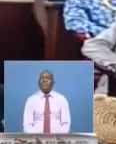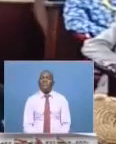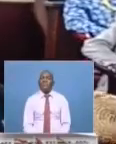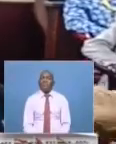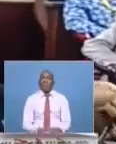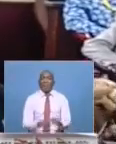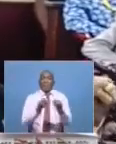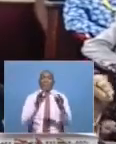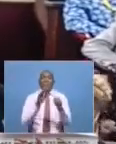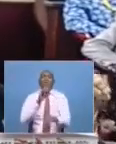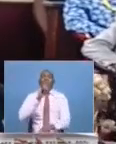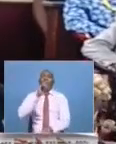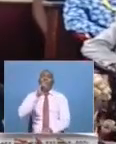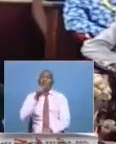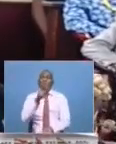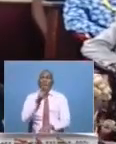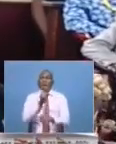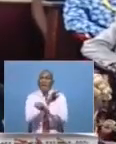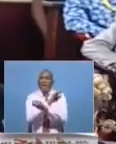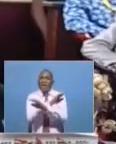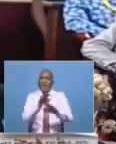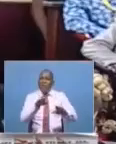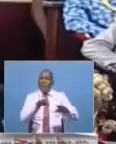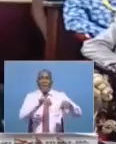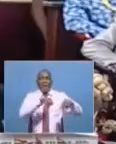And there's obviously no argument about that.